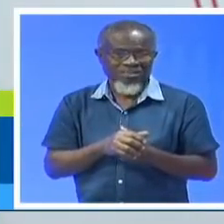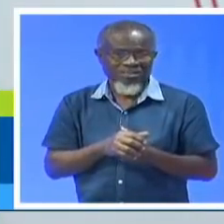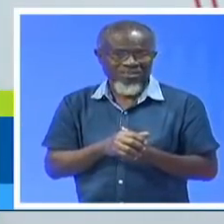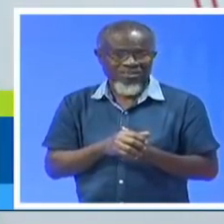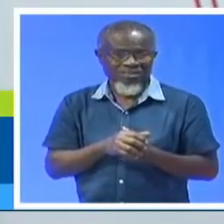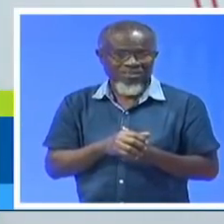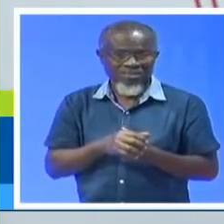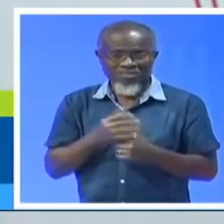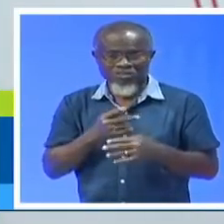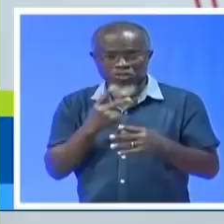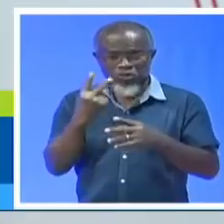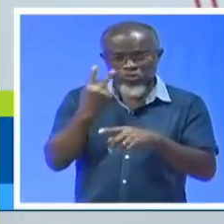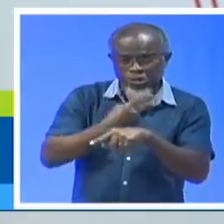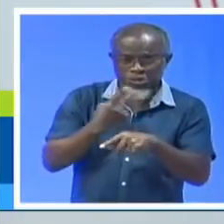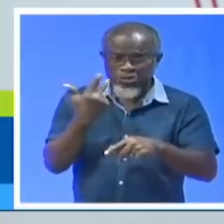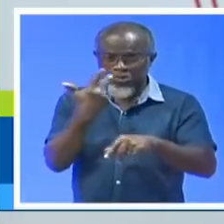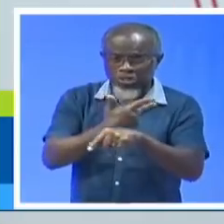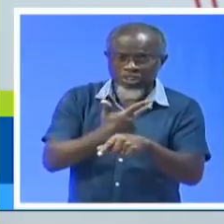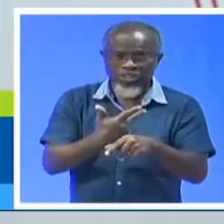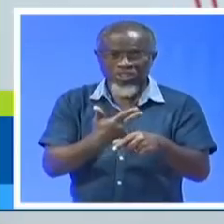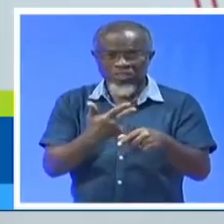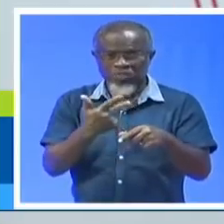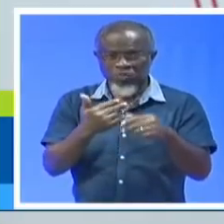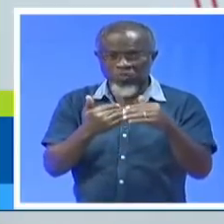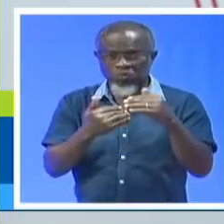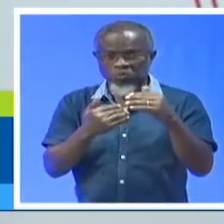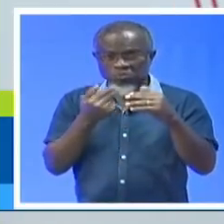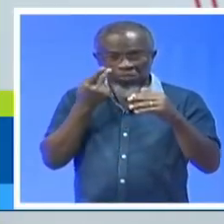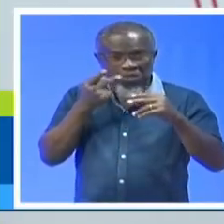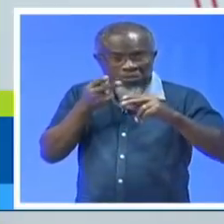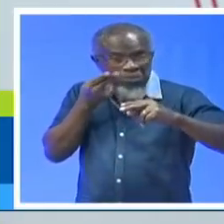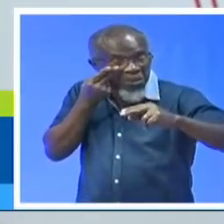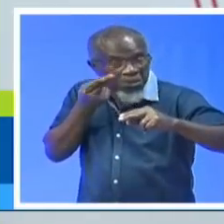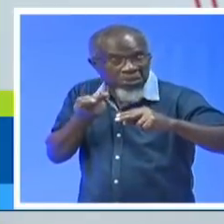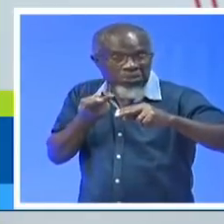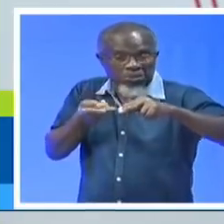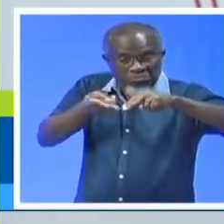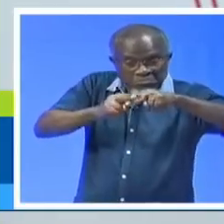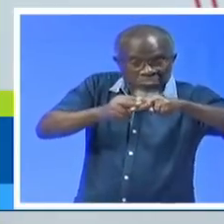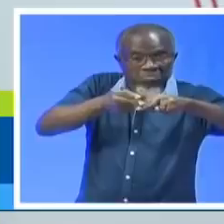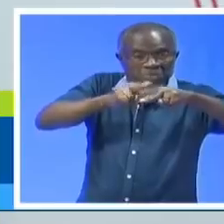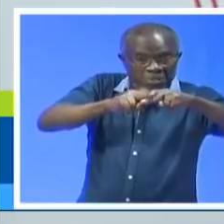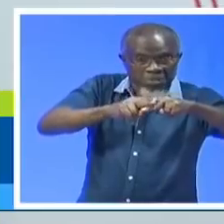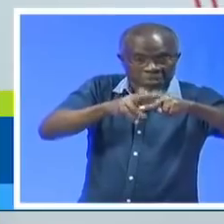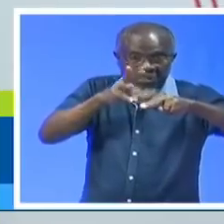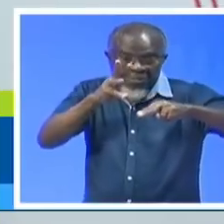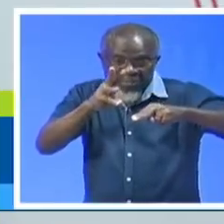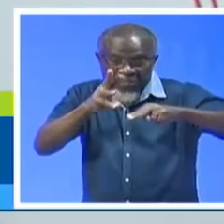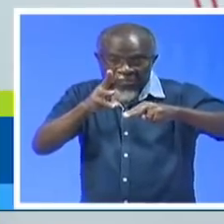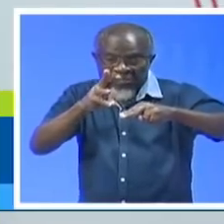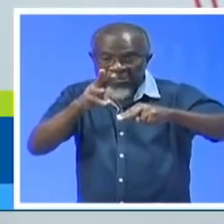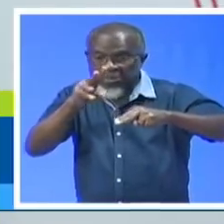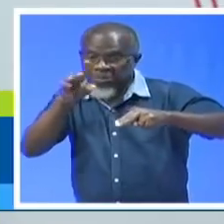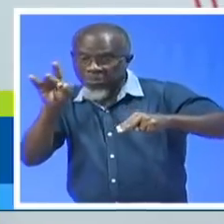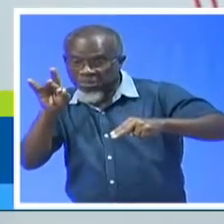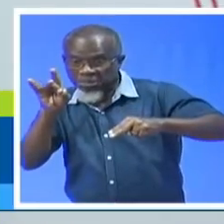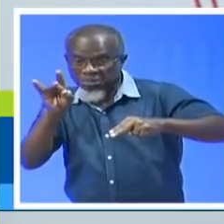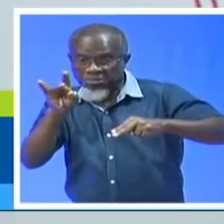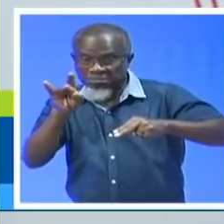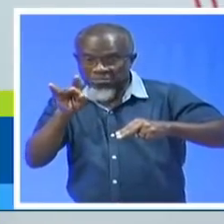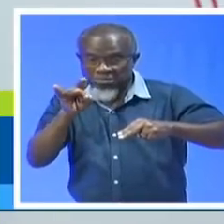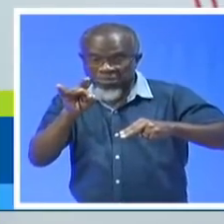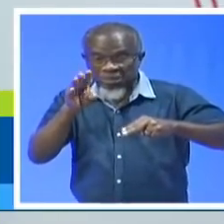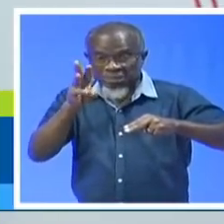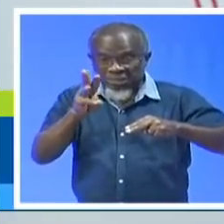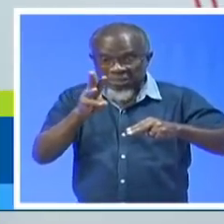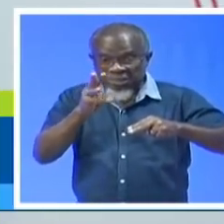days, 3 days saying, we are moving from 3 to 6, from 6 to 18, from 18 to the 30s,